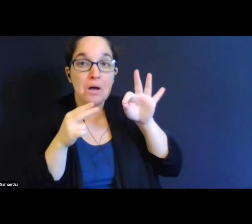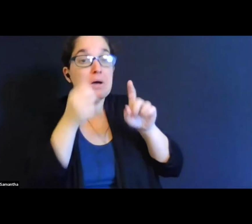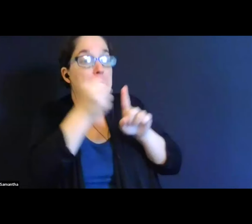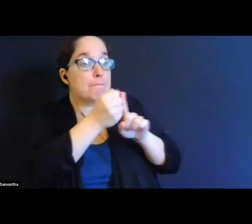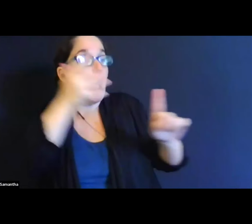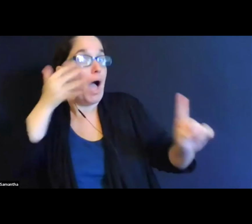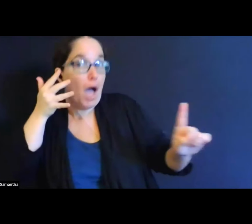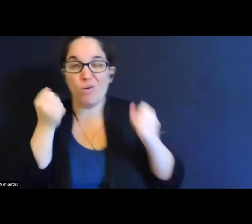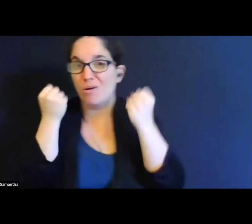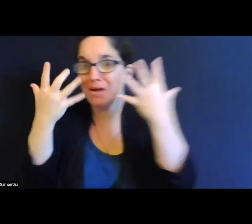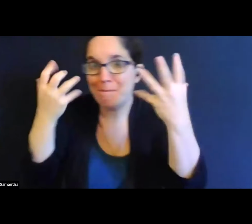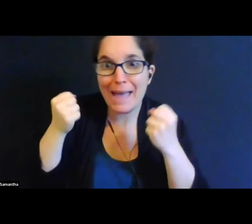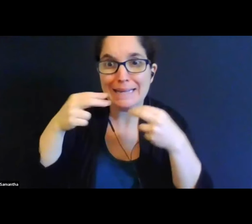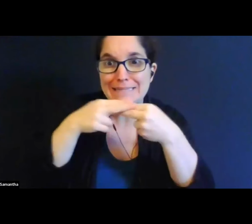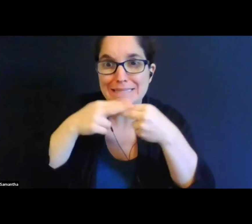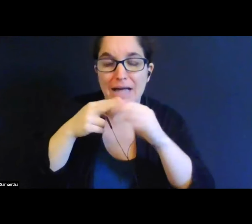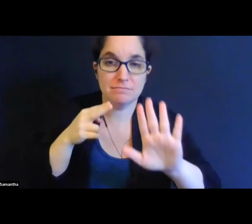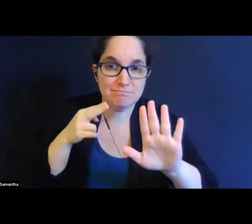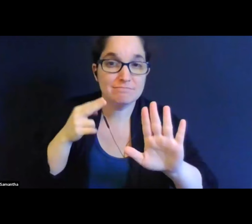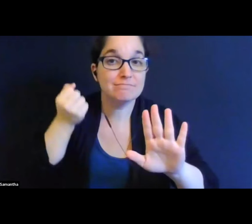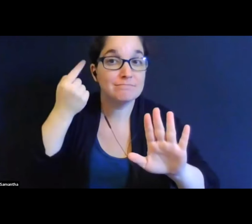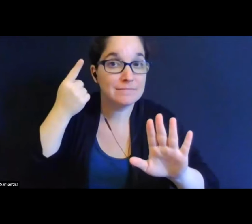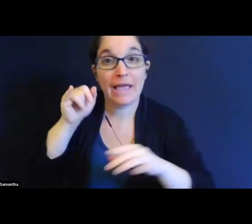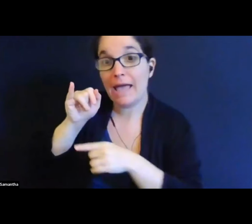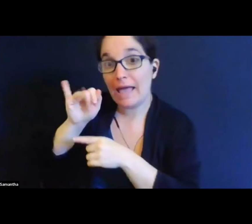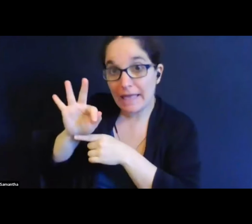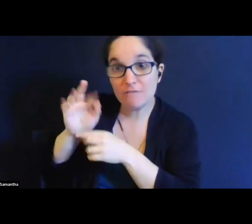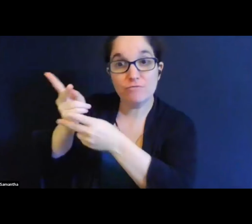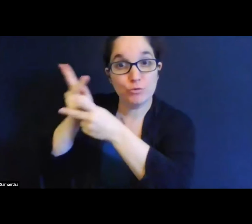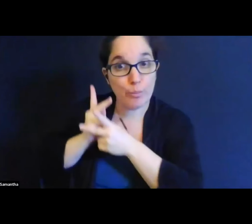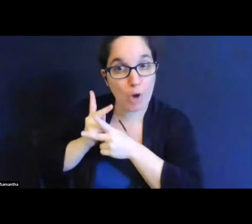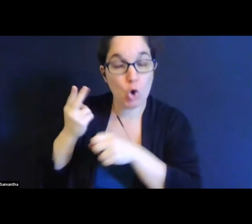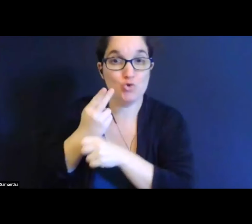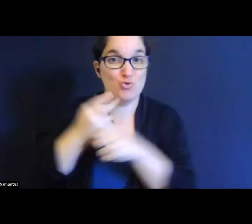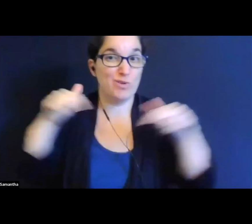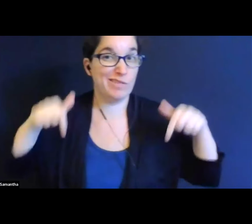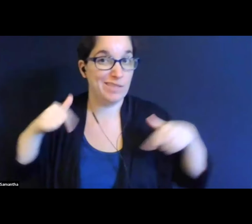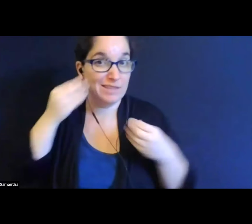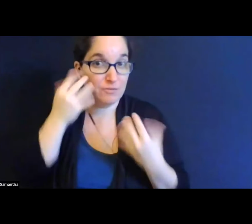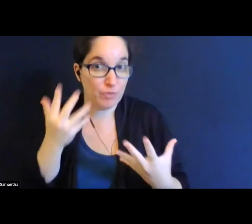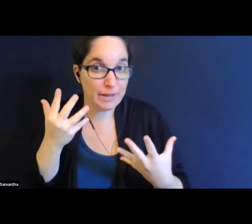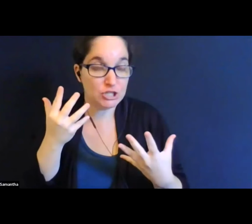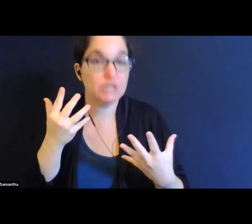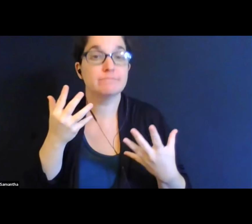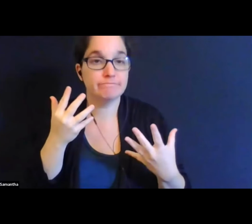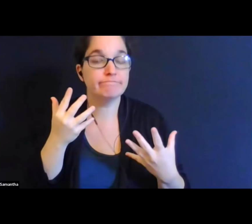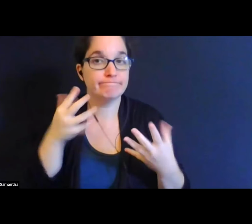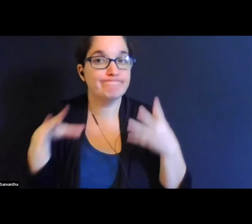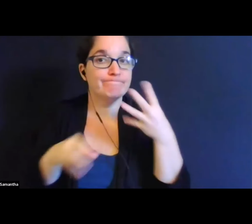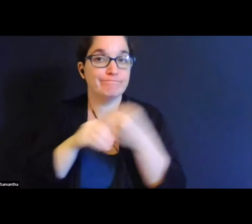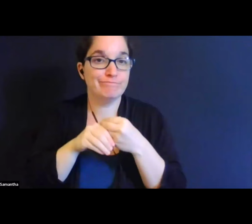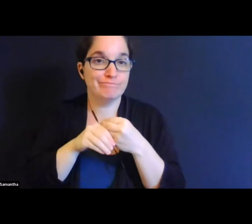want. We just ask that you make sure that you make sure that you